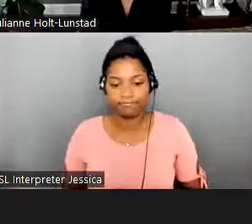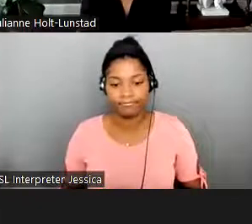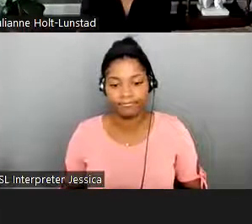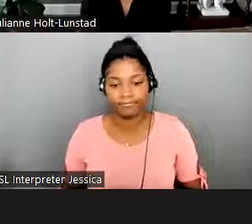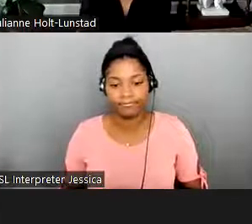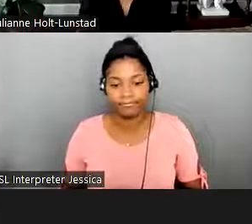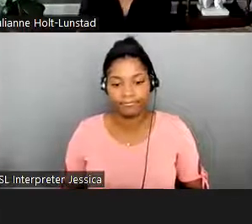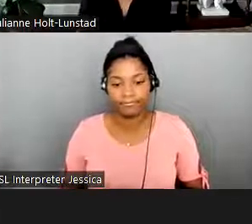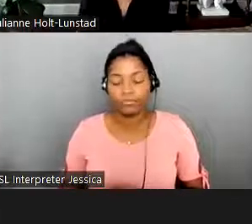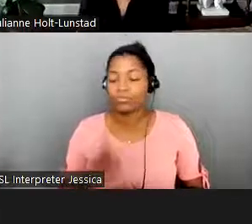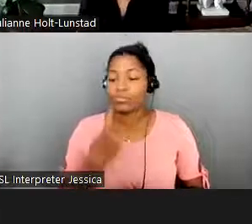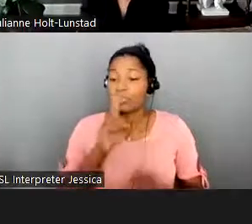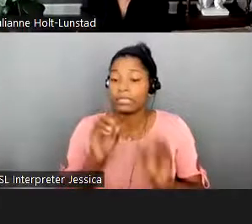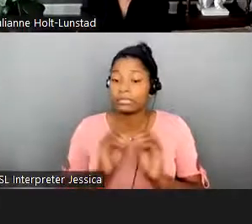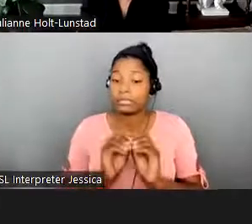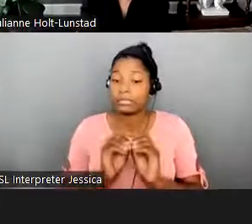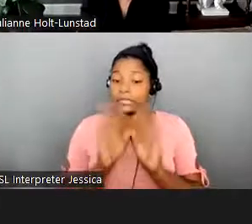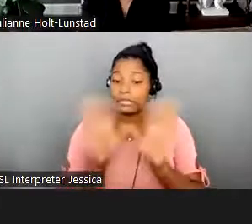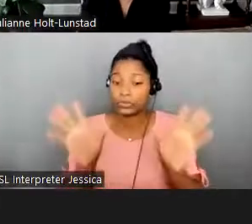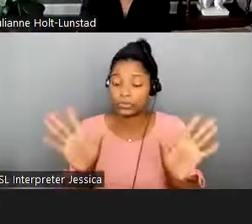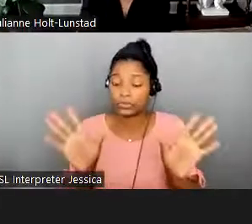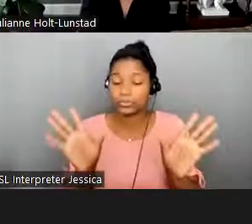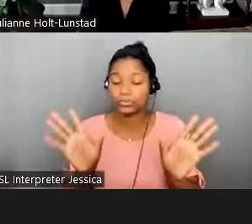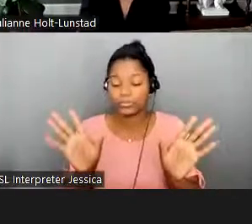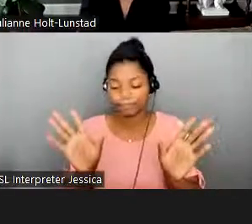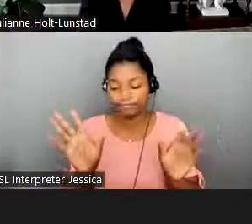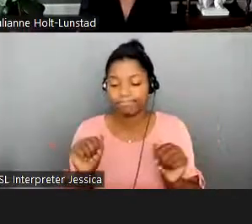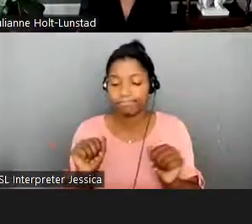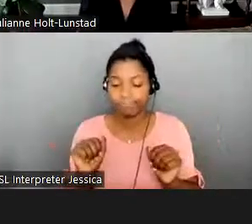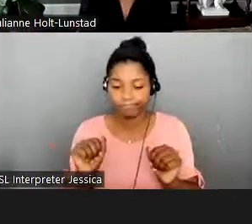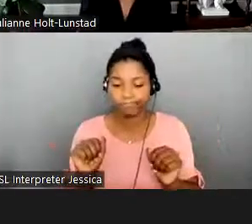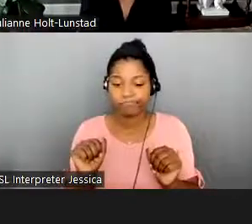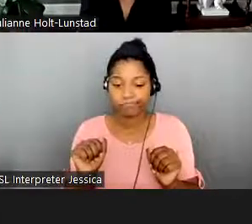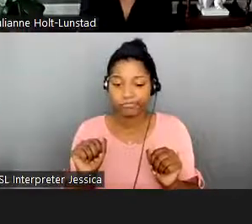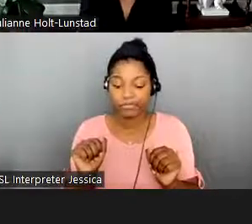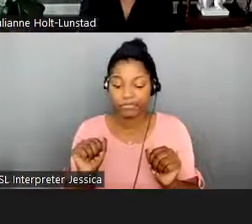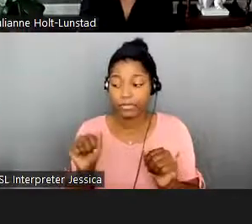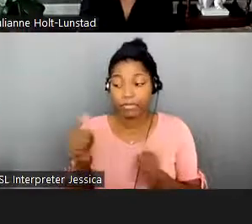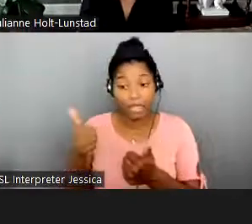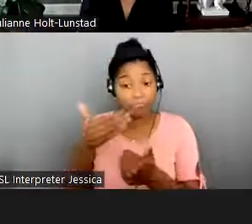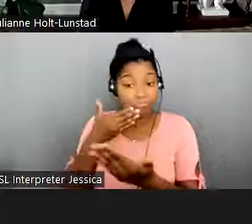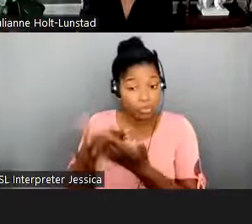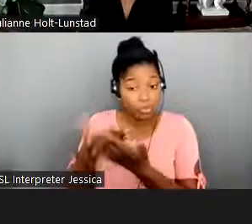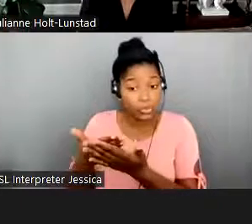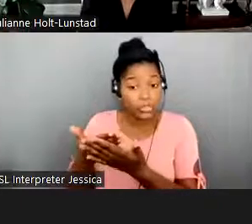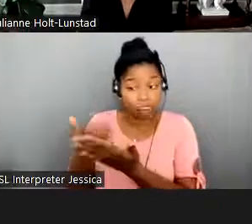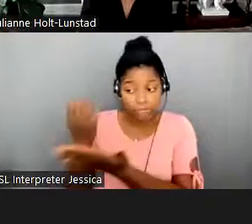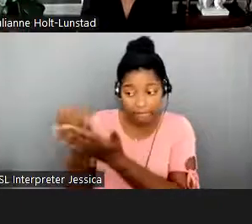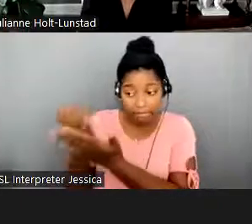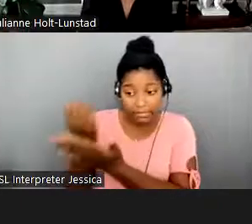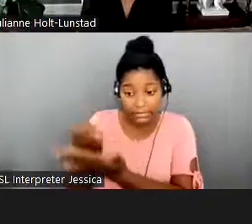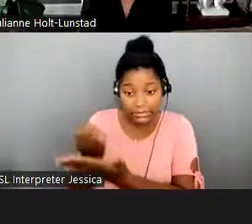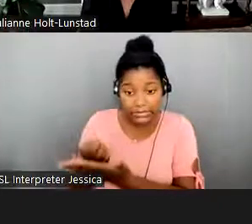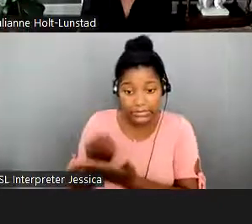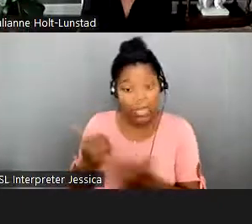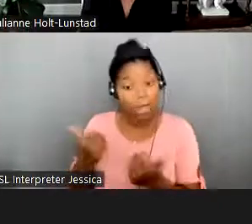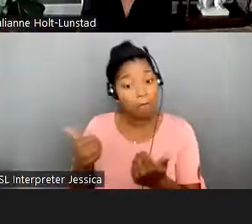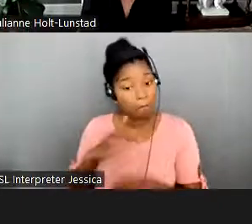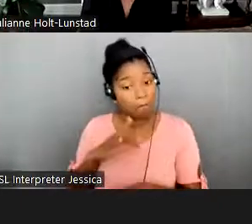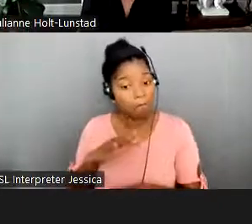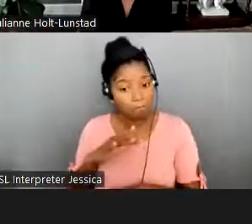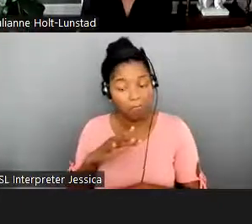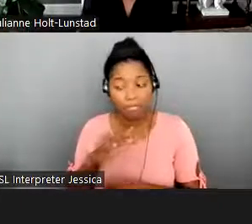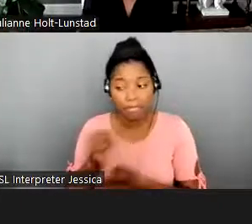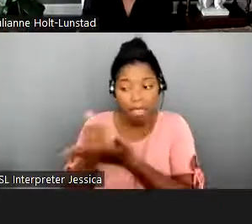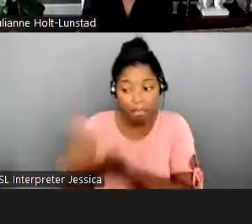While it's clear we need, while that is really promising evidence in terms of the effects on